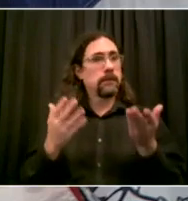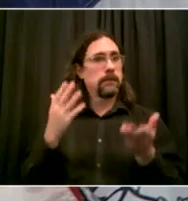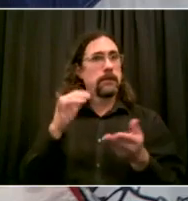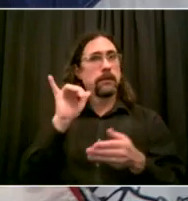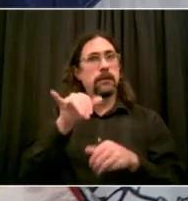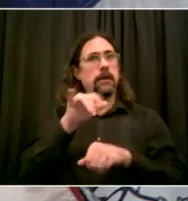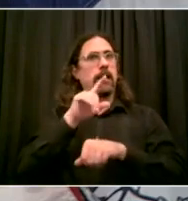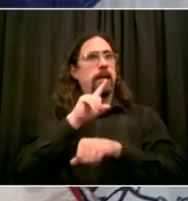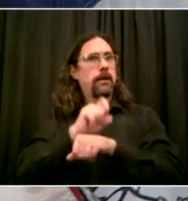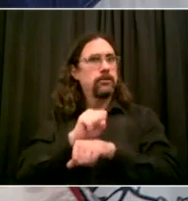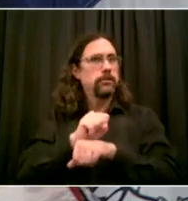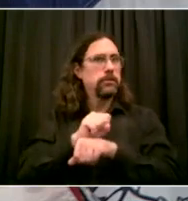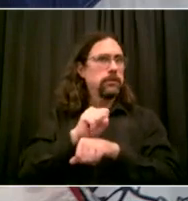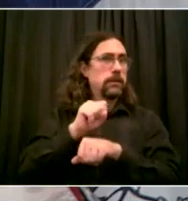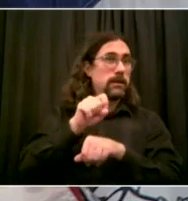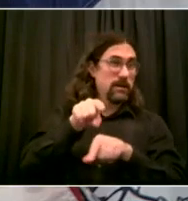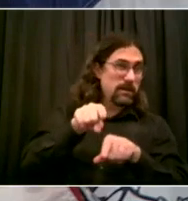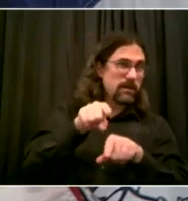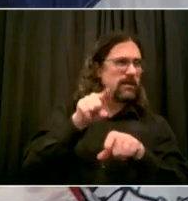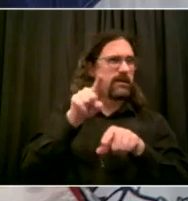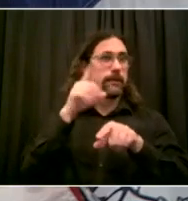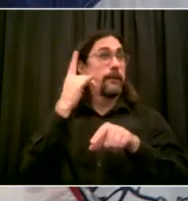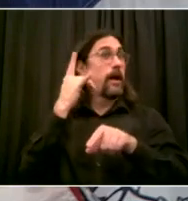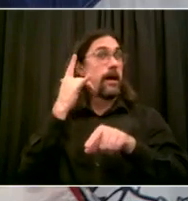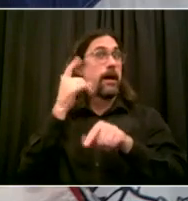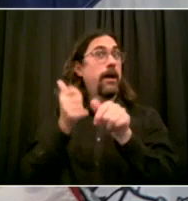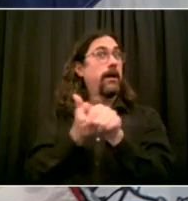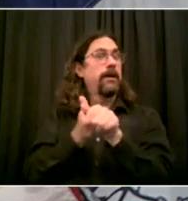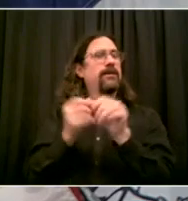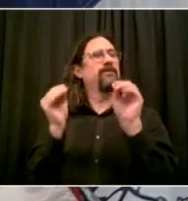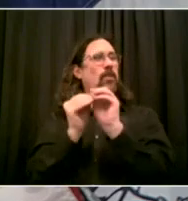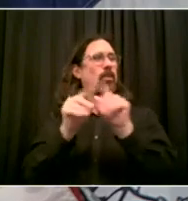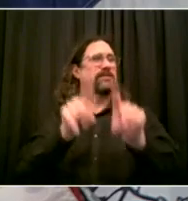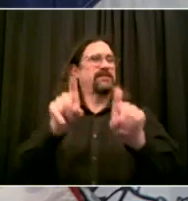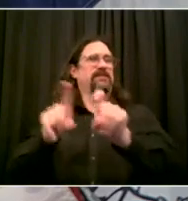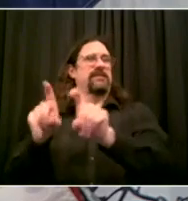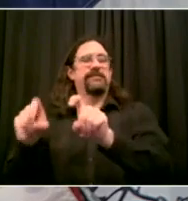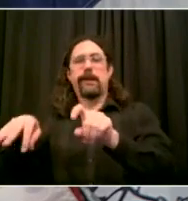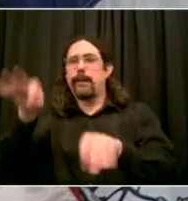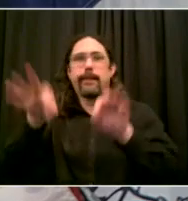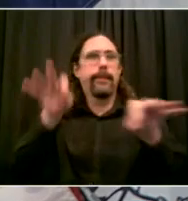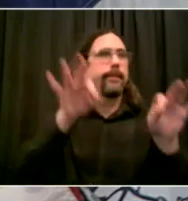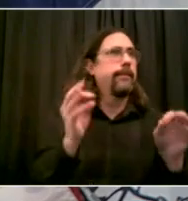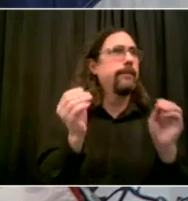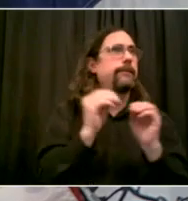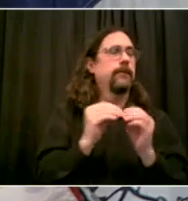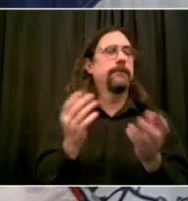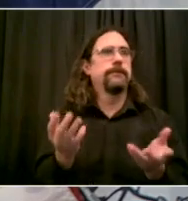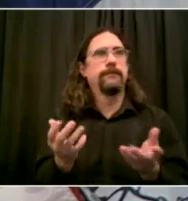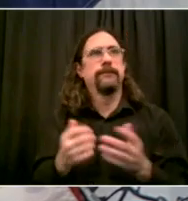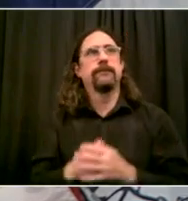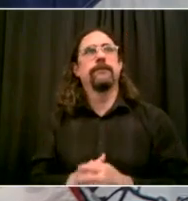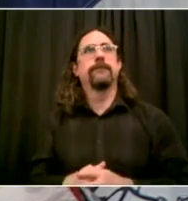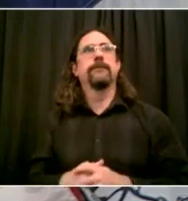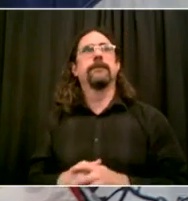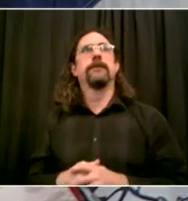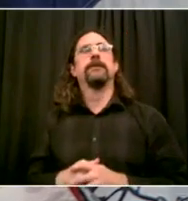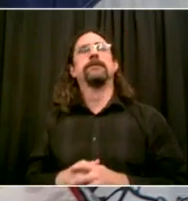Health data when there's a sufficient amount of testing versus when there isn't. And I believe, Dr. Choksi, you said the number